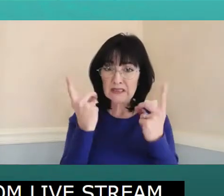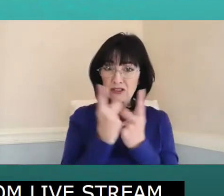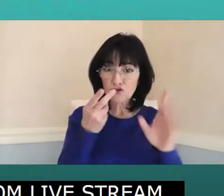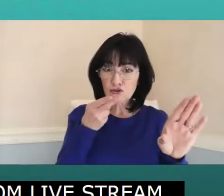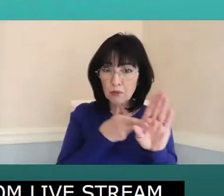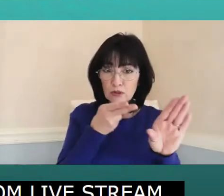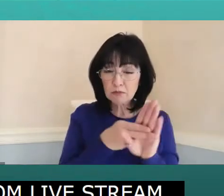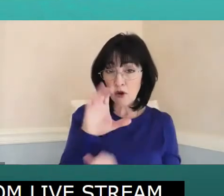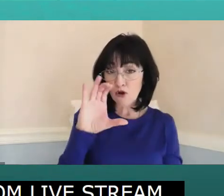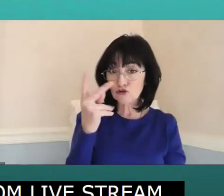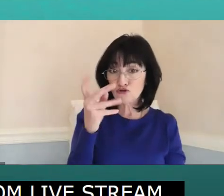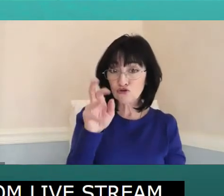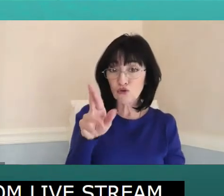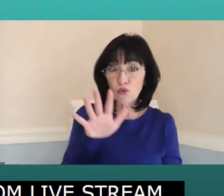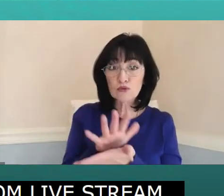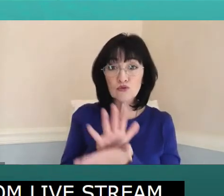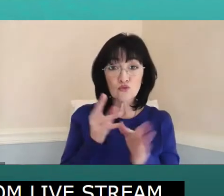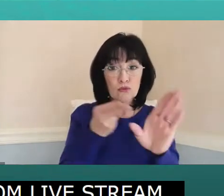as well?